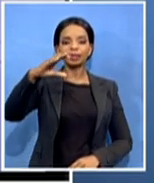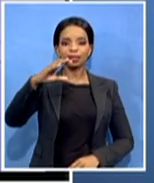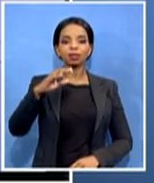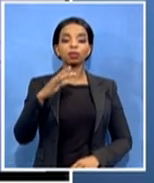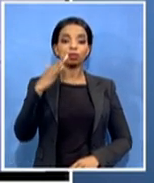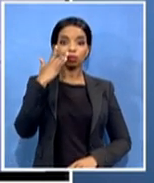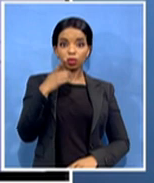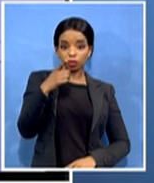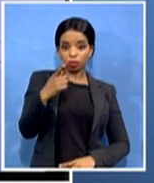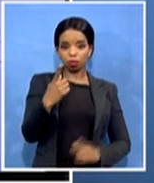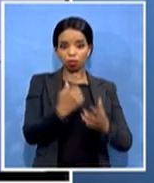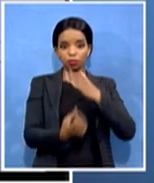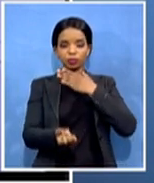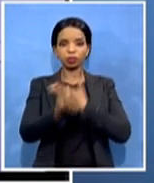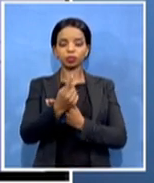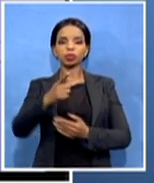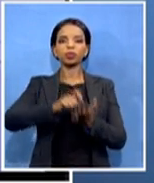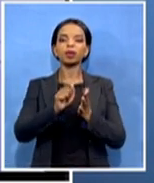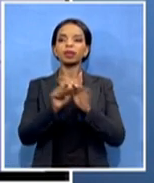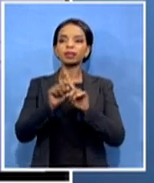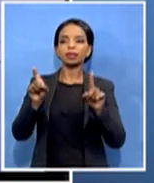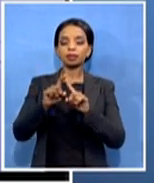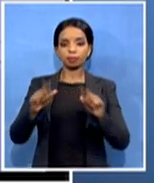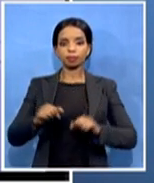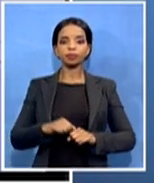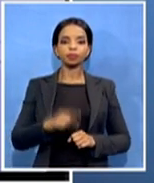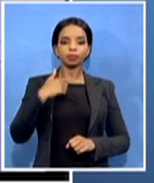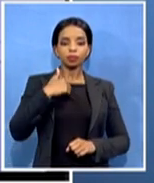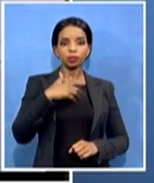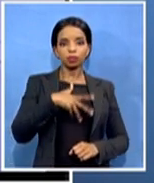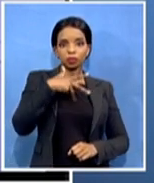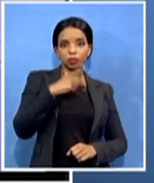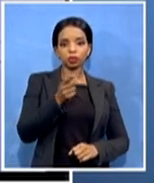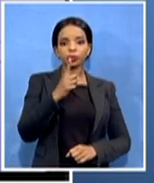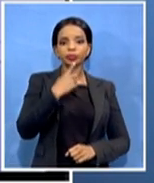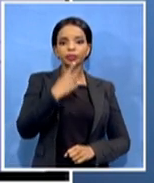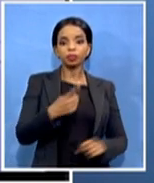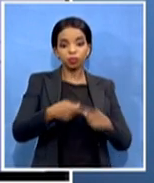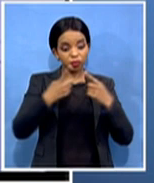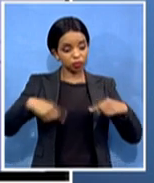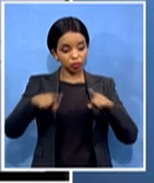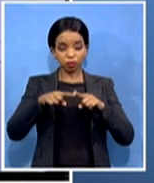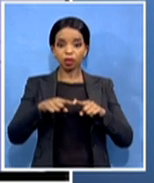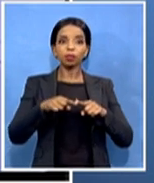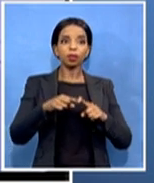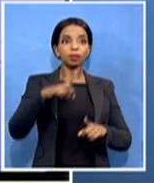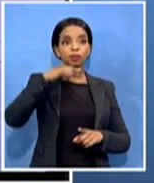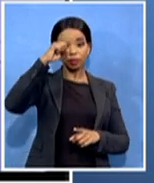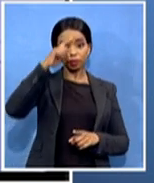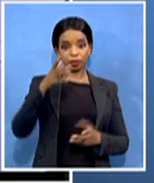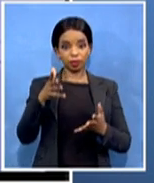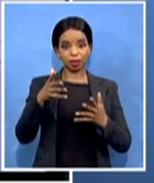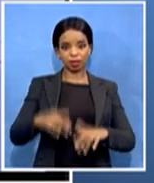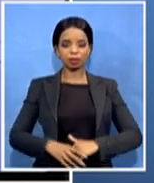that it is not out of arrogance that the ANC responds to in the manner it does. It is out